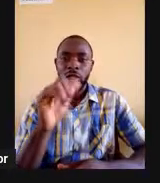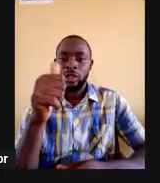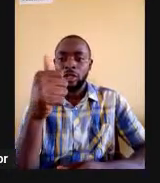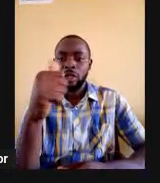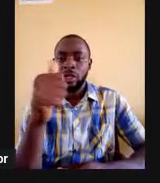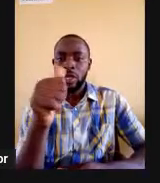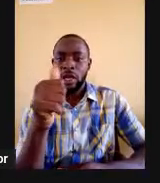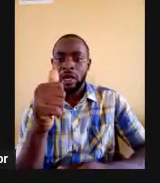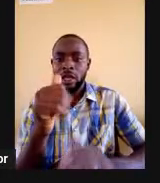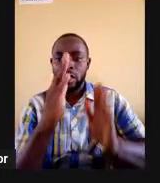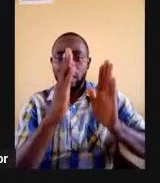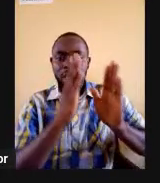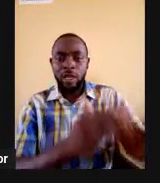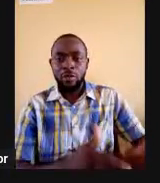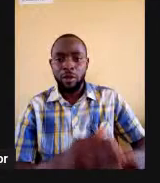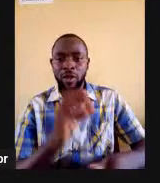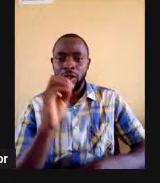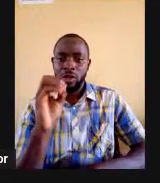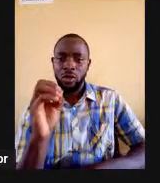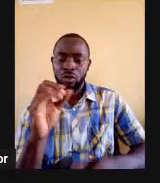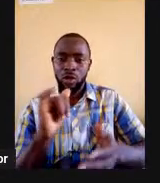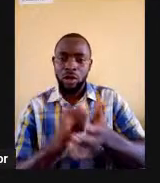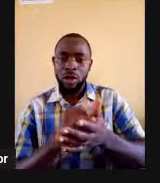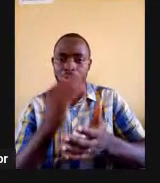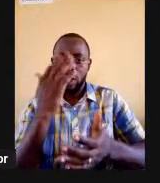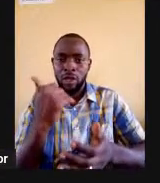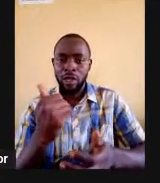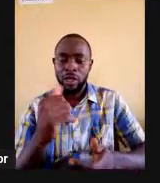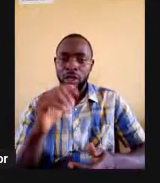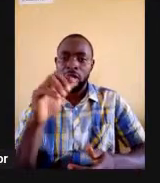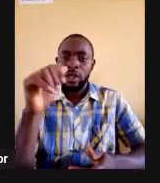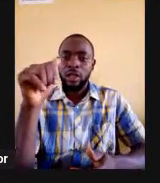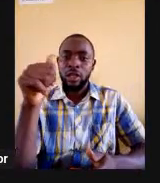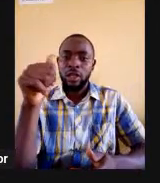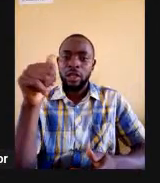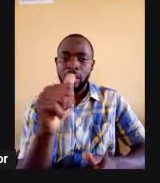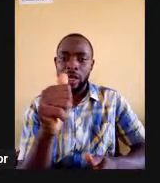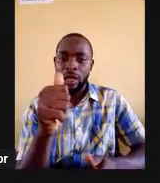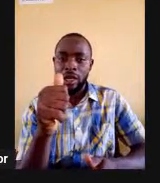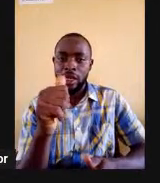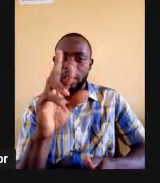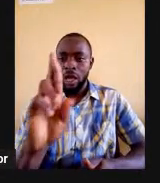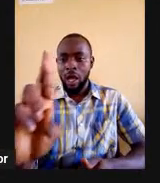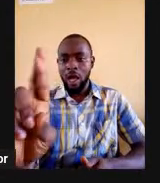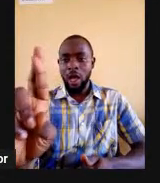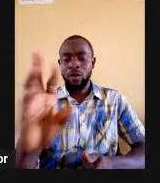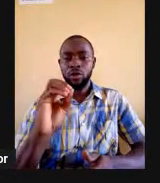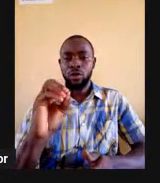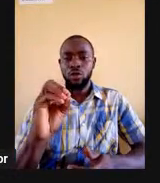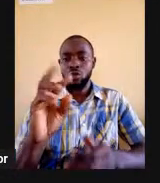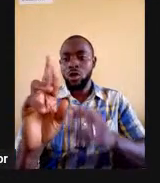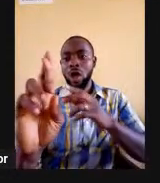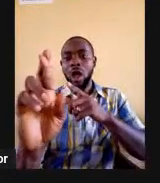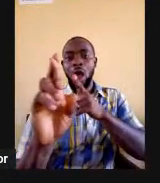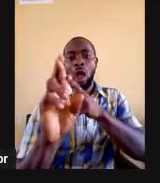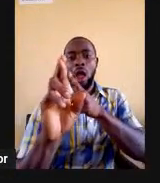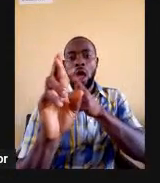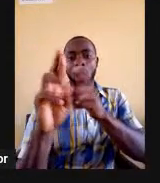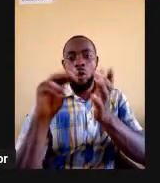said 10R0. The R means remainder. 10 remainder